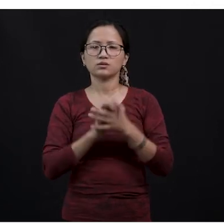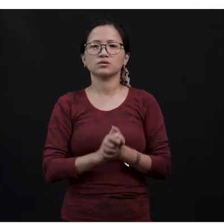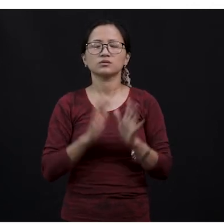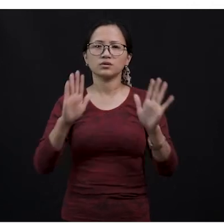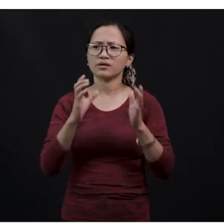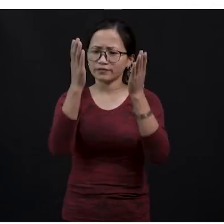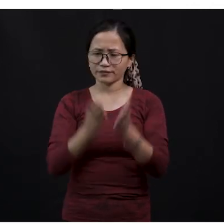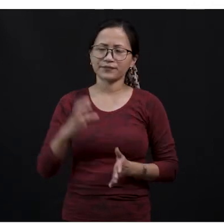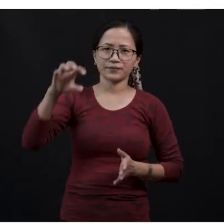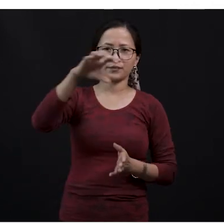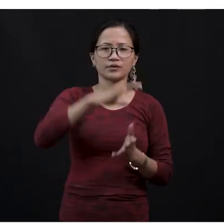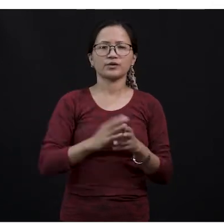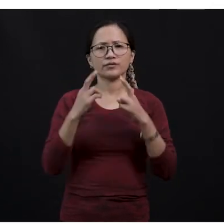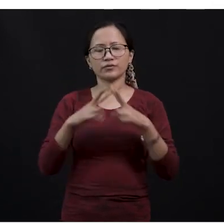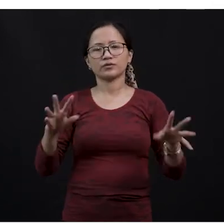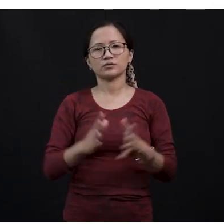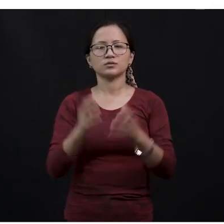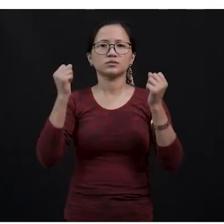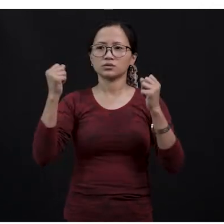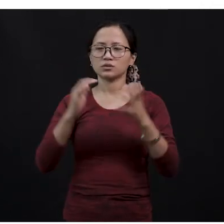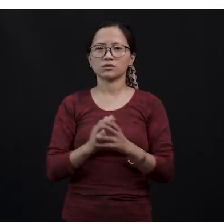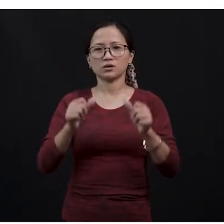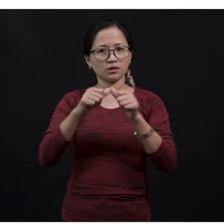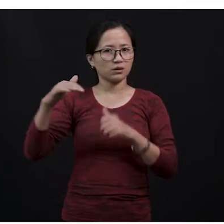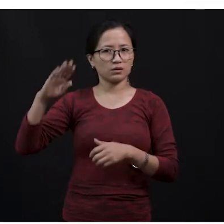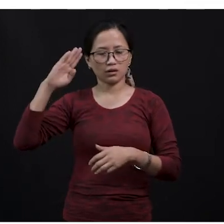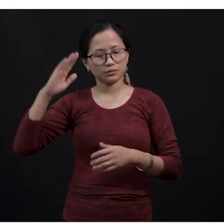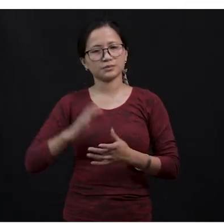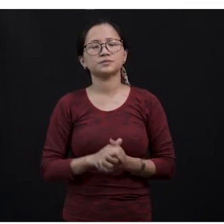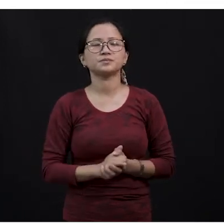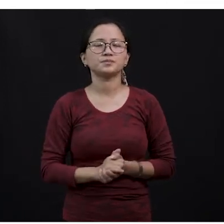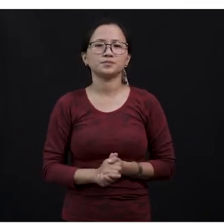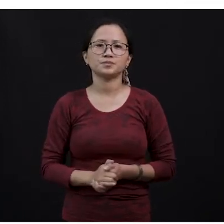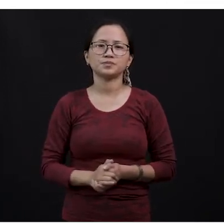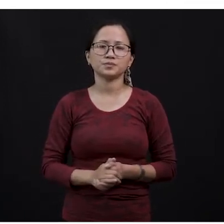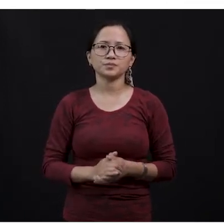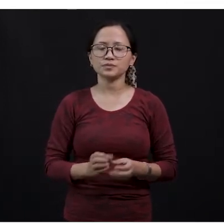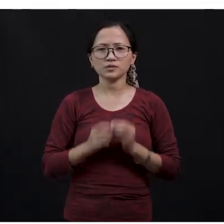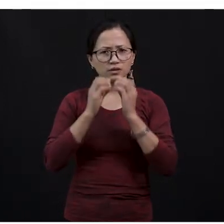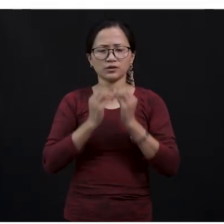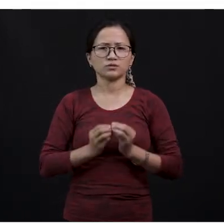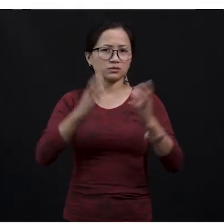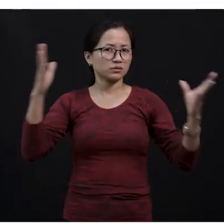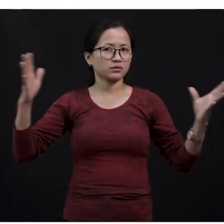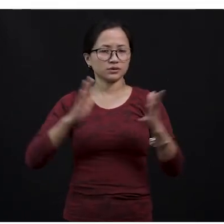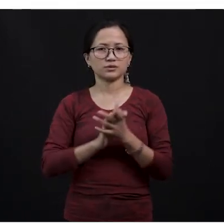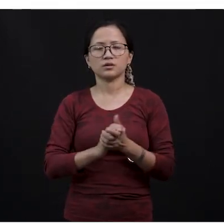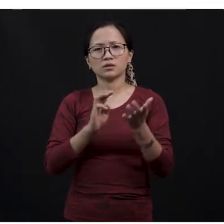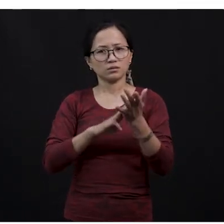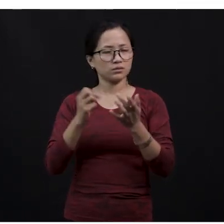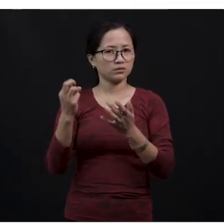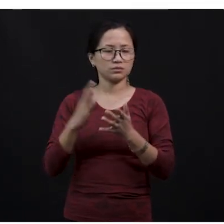have a very strong army. So he was also a great scholar of philosophy,